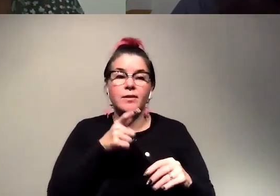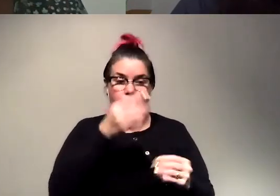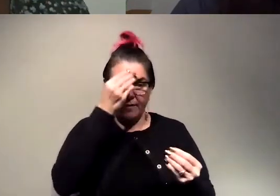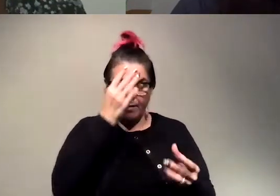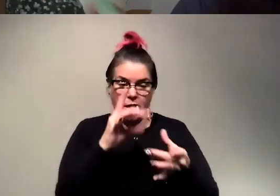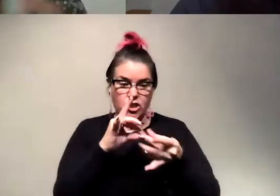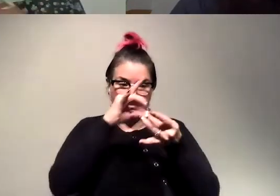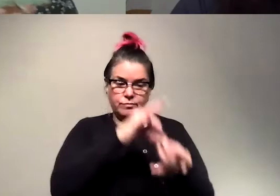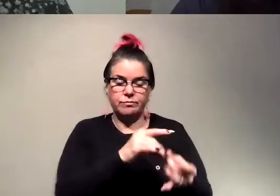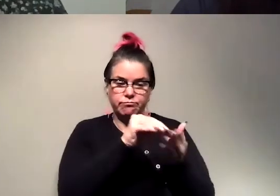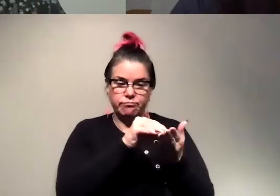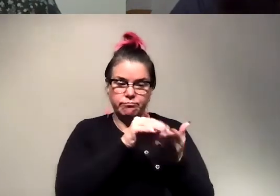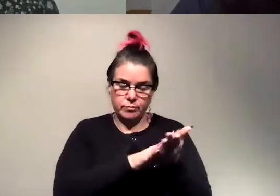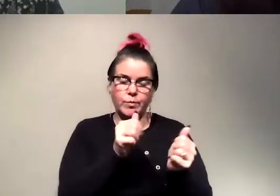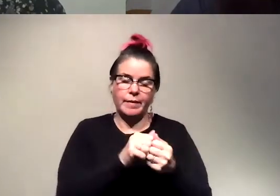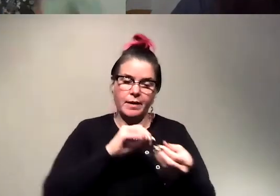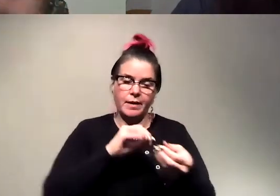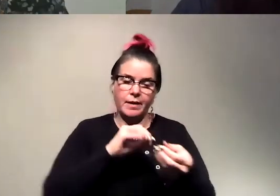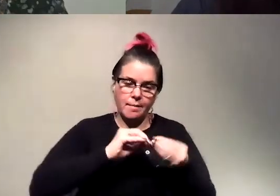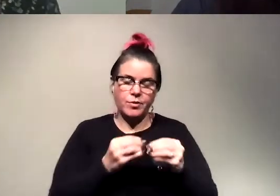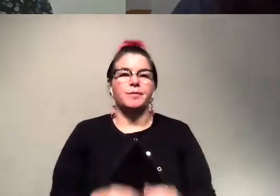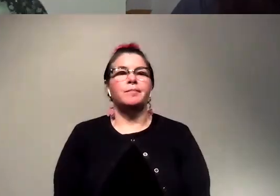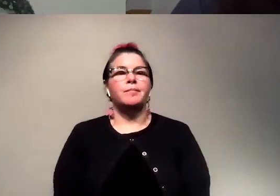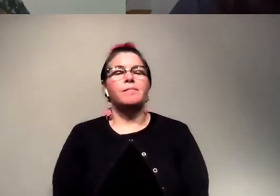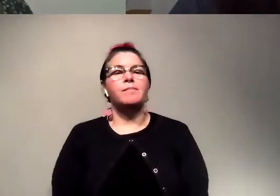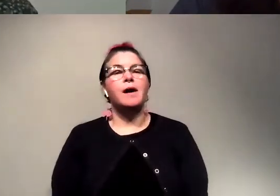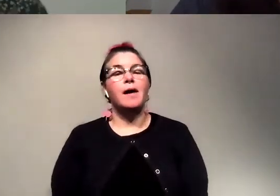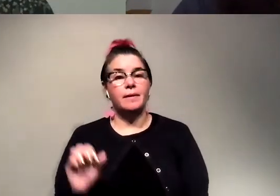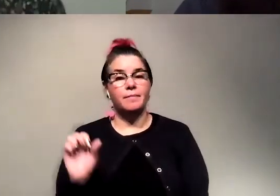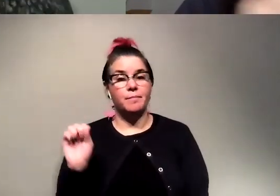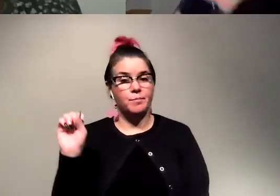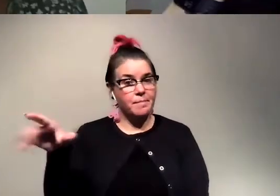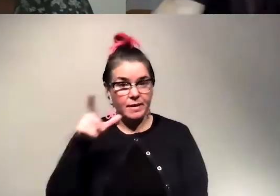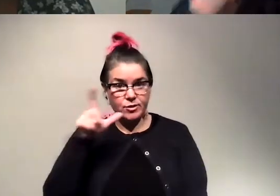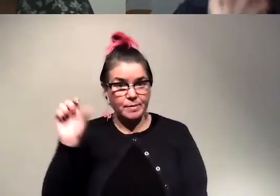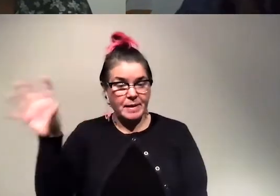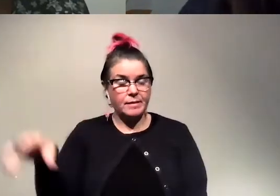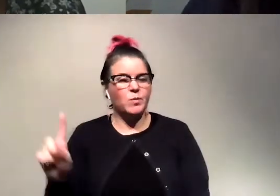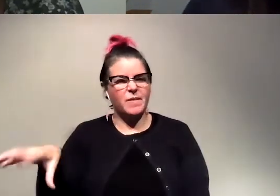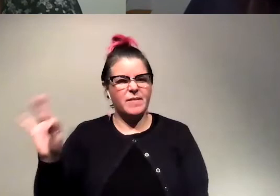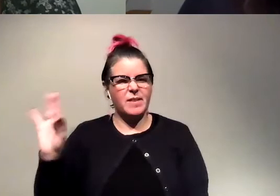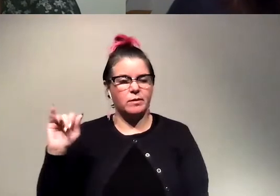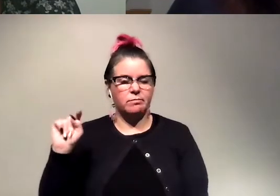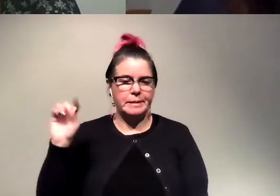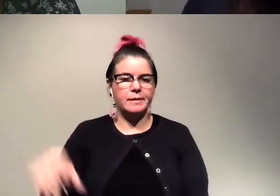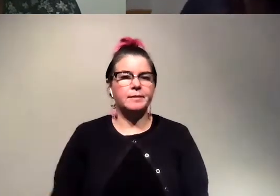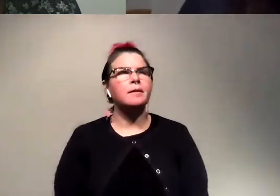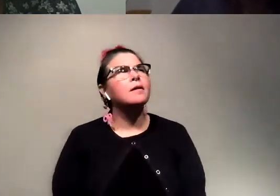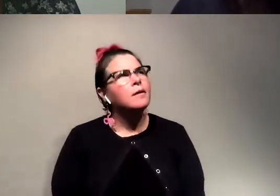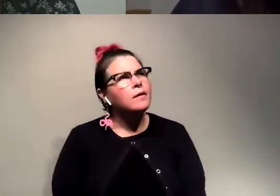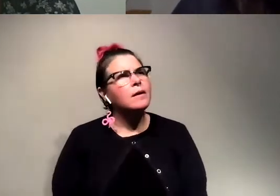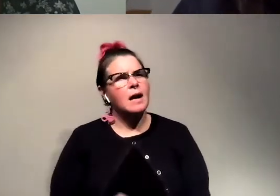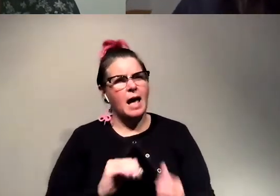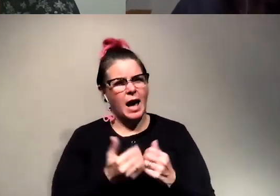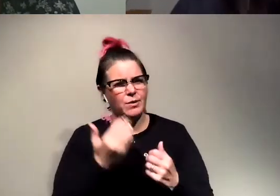is recorded with its number, and put the lizard back right where it was. So how do you know whether